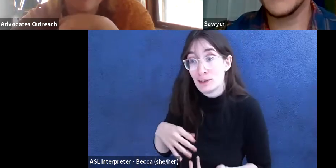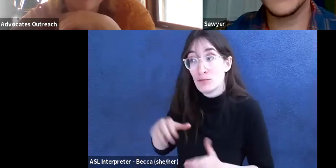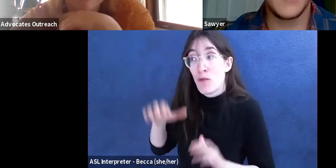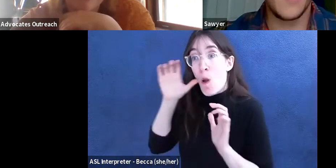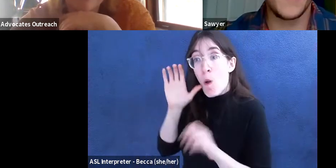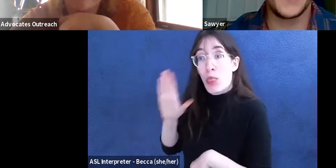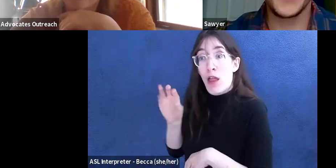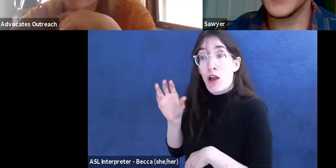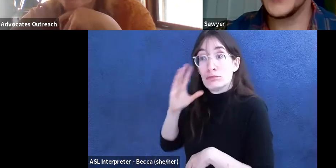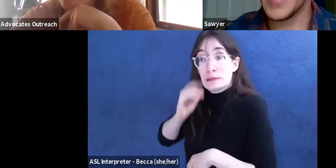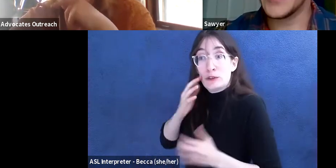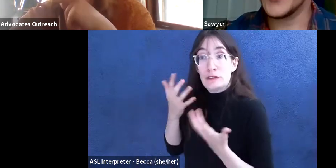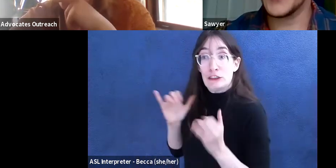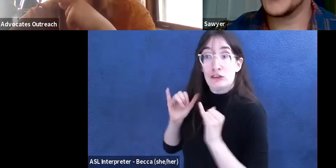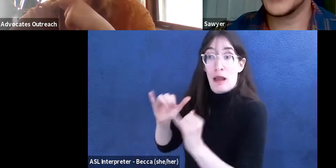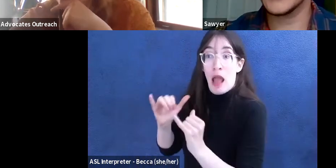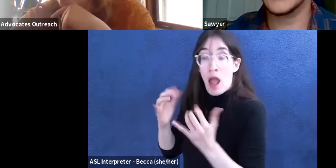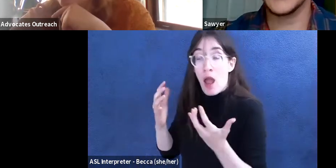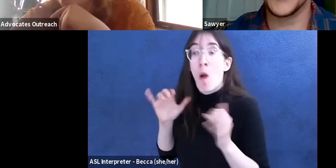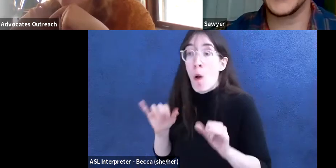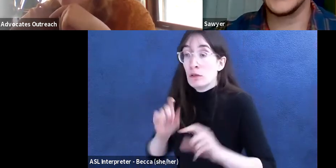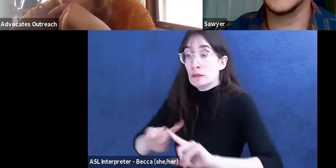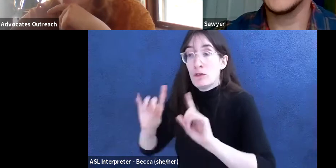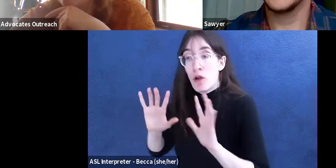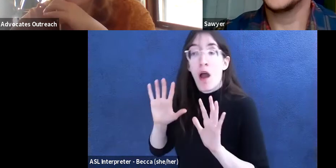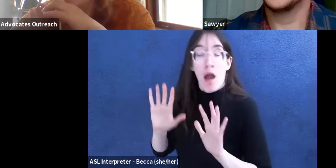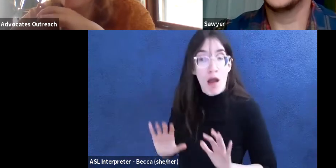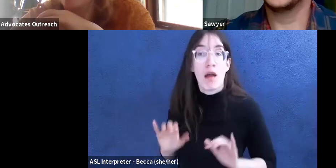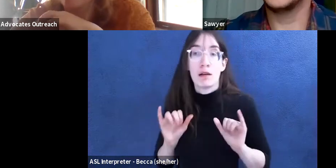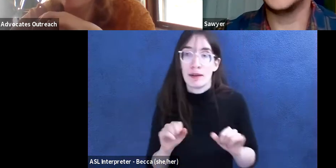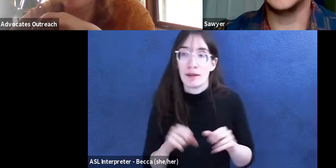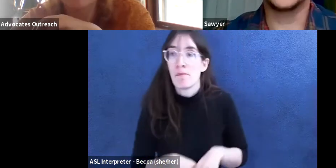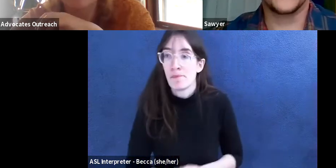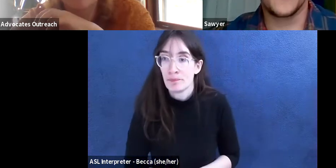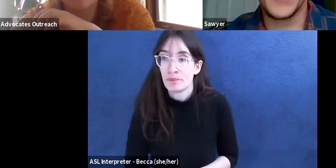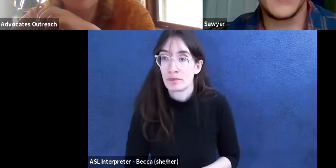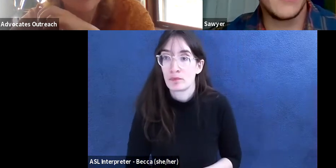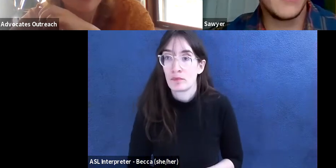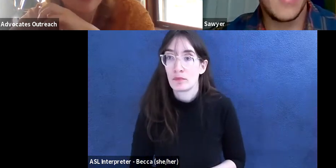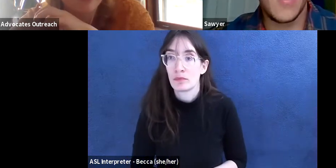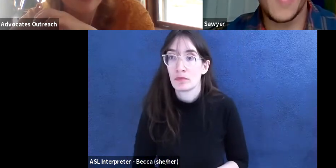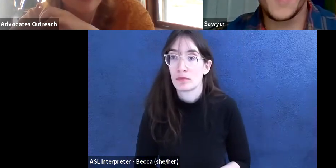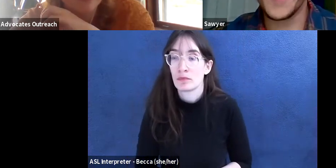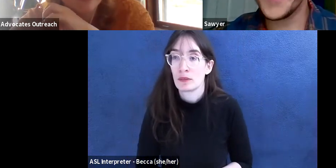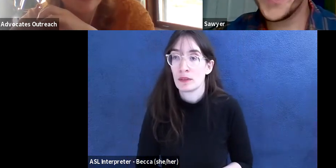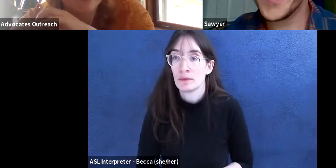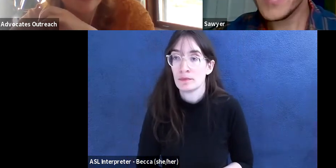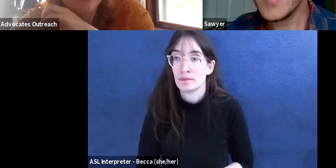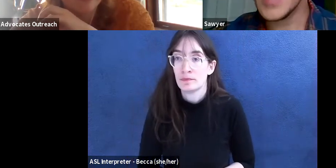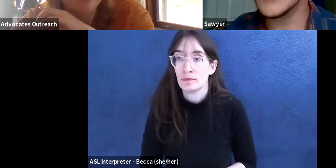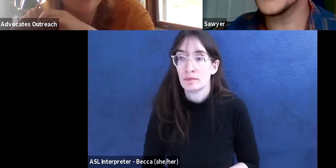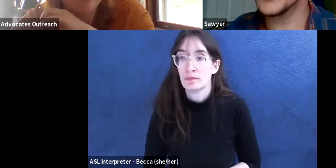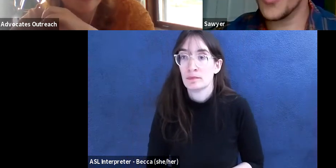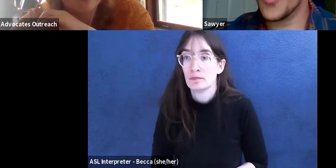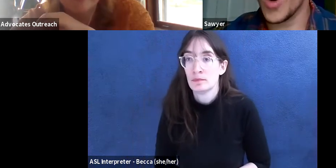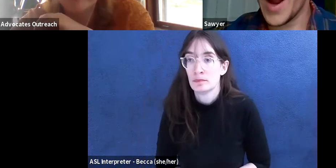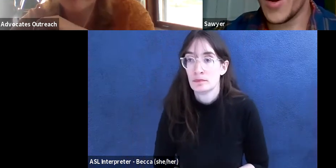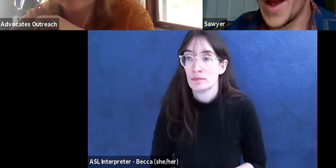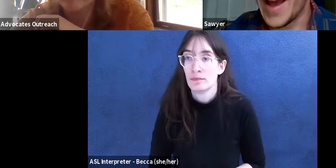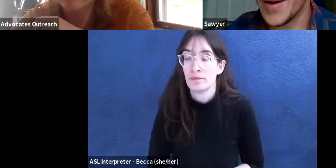if it's good for an adult to share like what some of their like past experiences